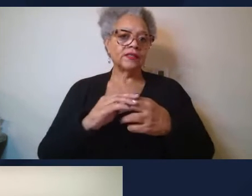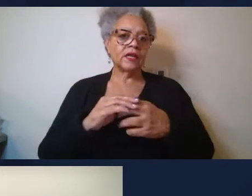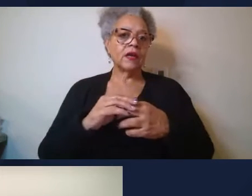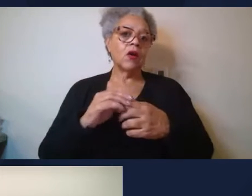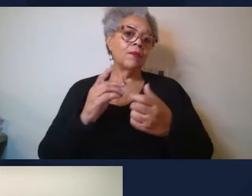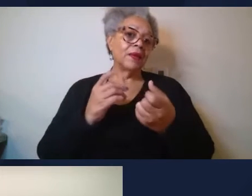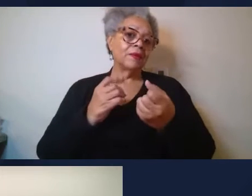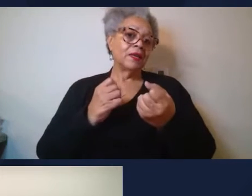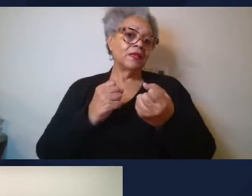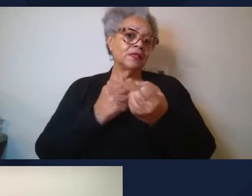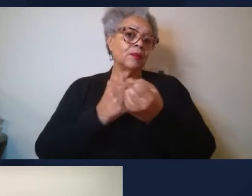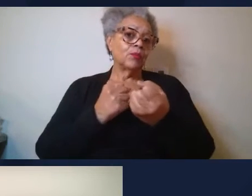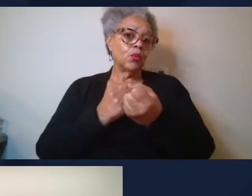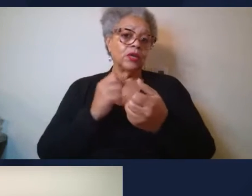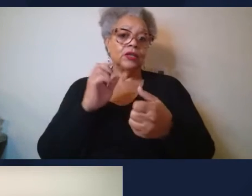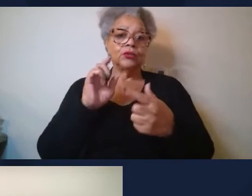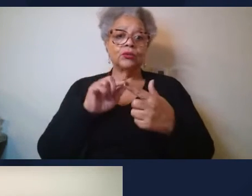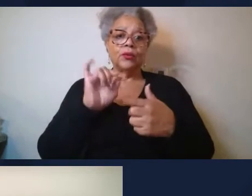to the immunopathology.